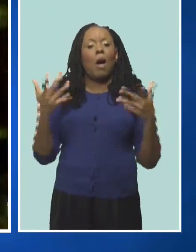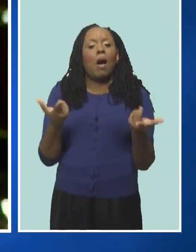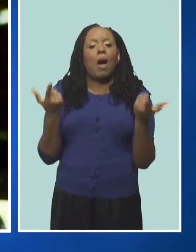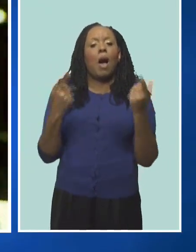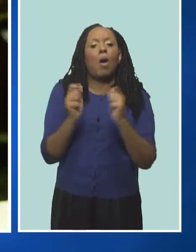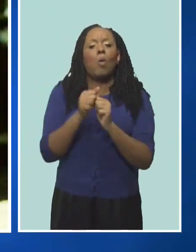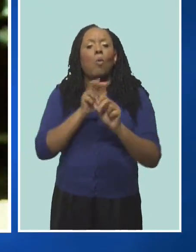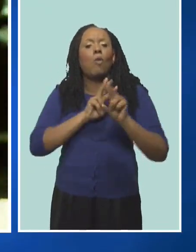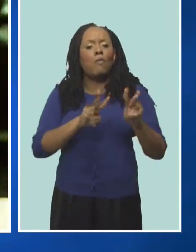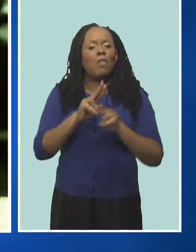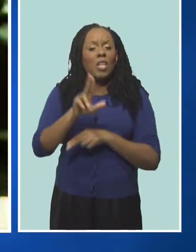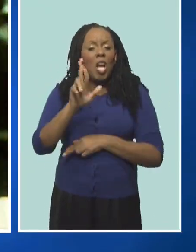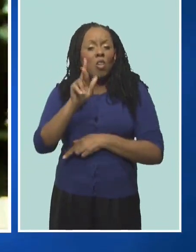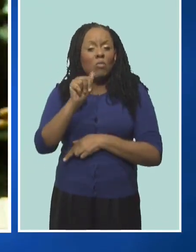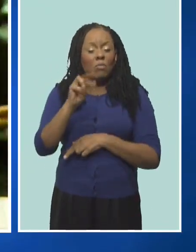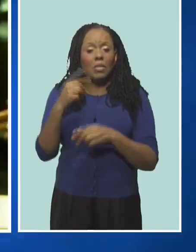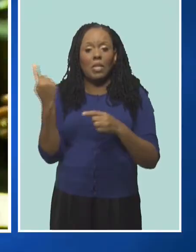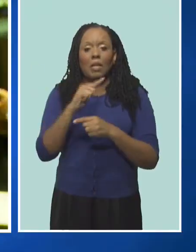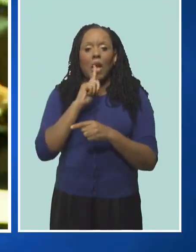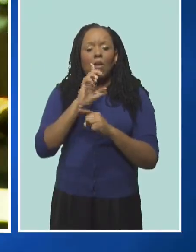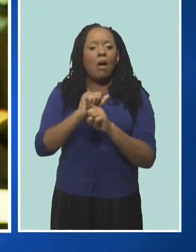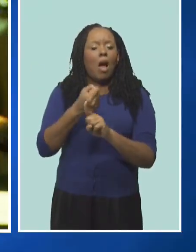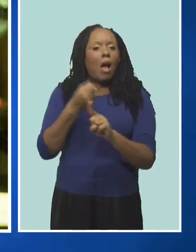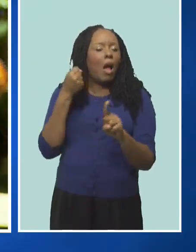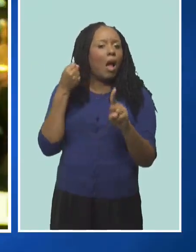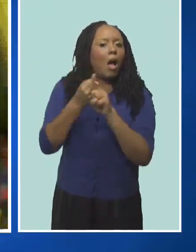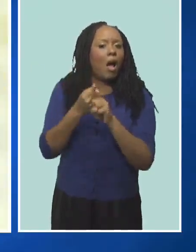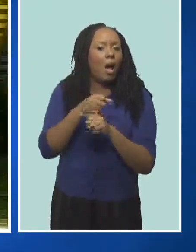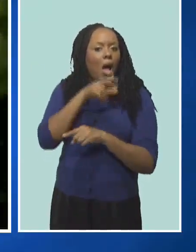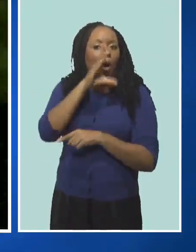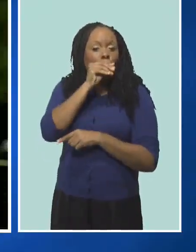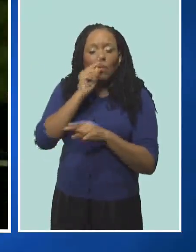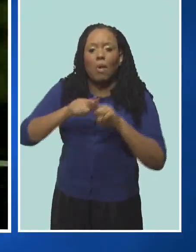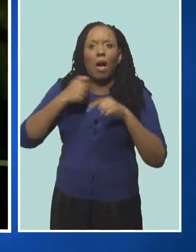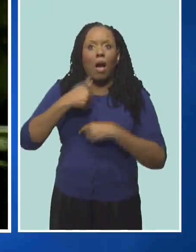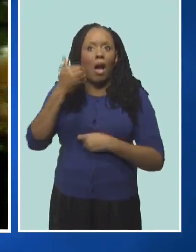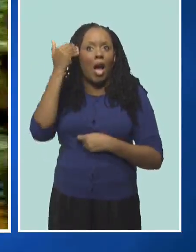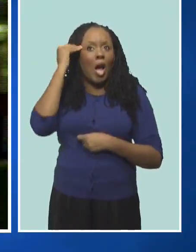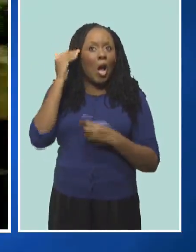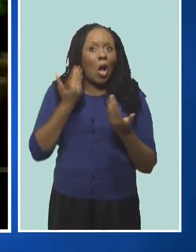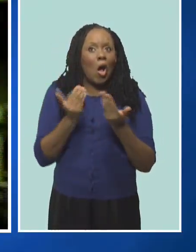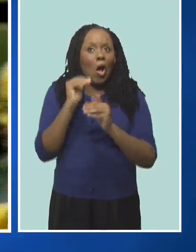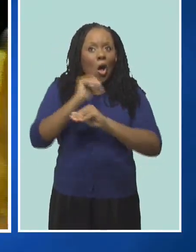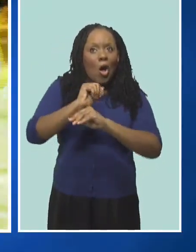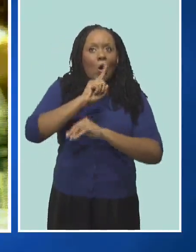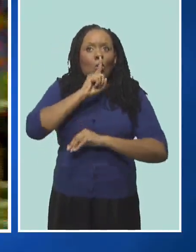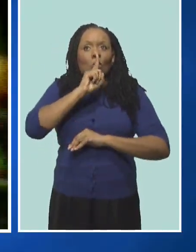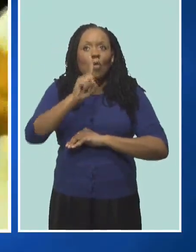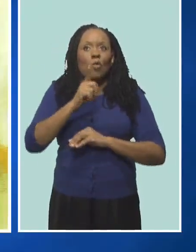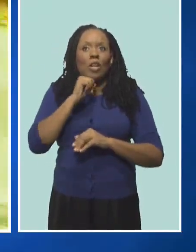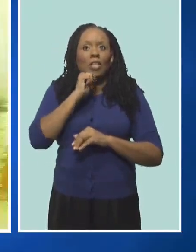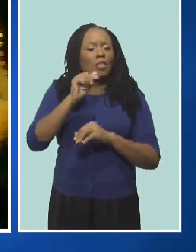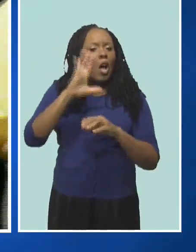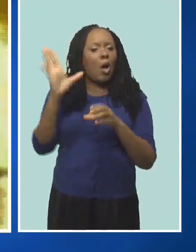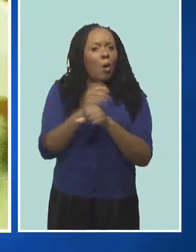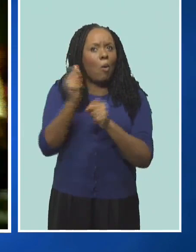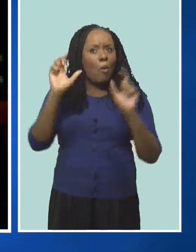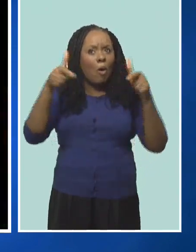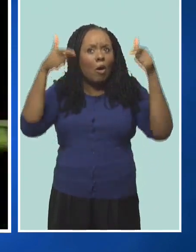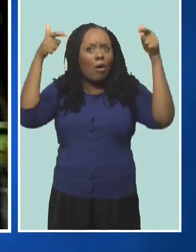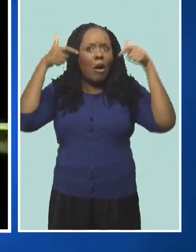the village ram? Did something get his tongue? But I know tonight for sure that he ain't getting back this